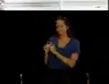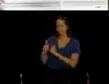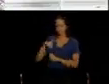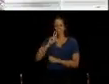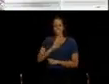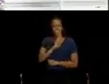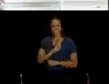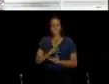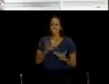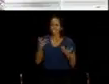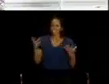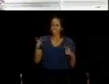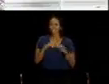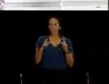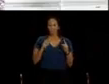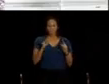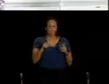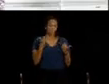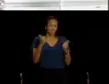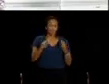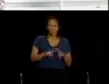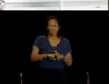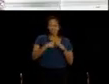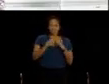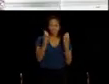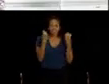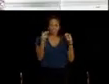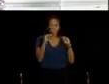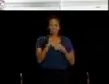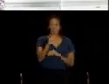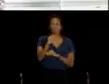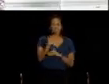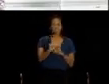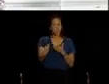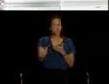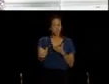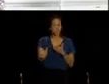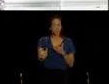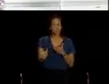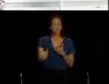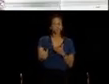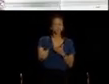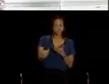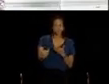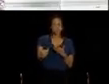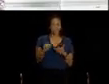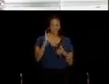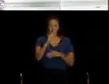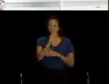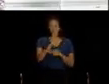for. It was $50. And that $50 felt like $500,000.